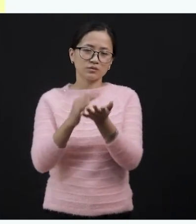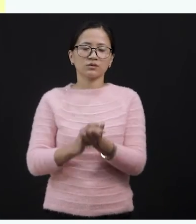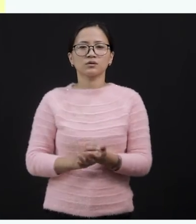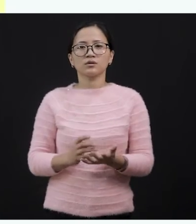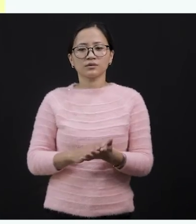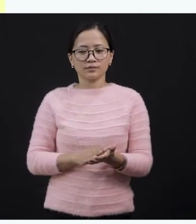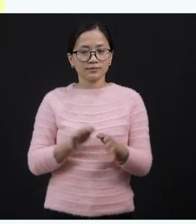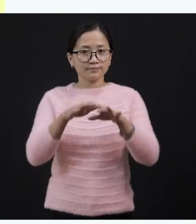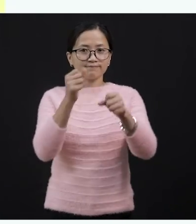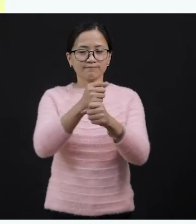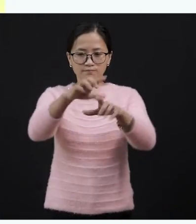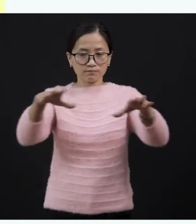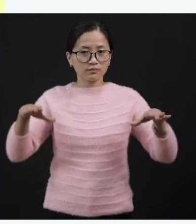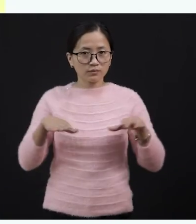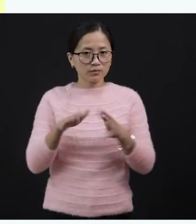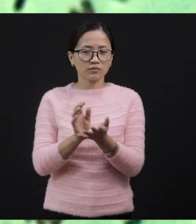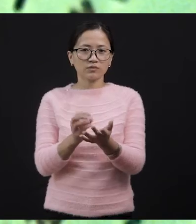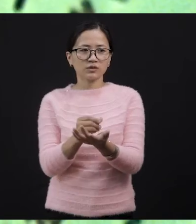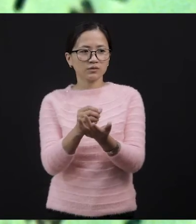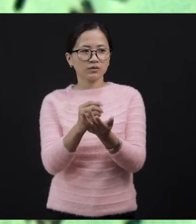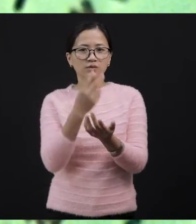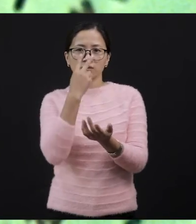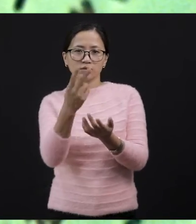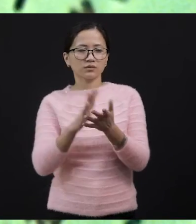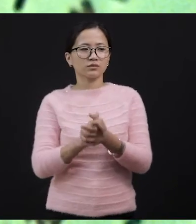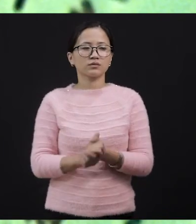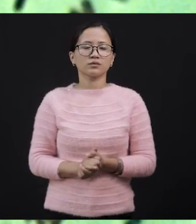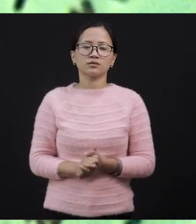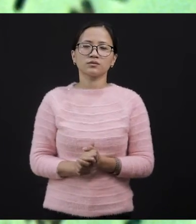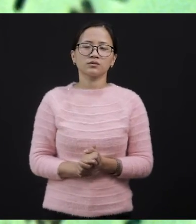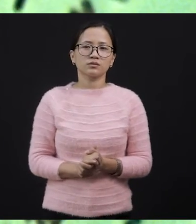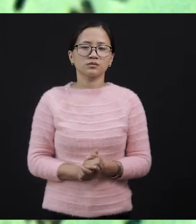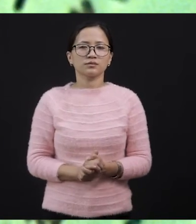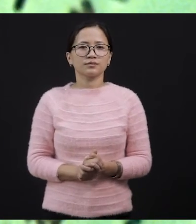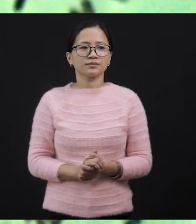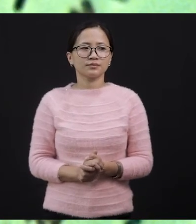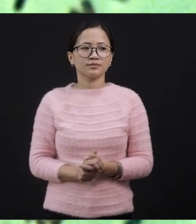Bacteria inside the soil, inside the soil. So these are the bacteria.